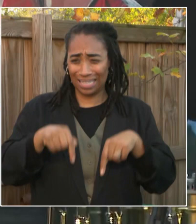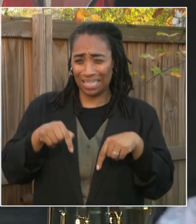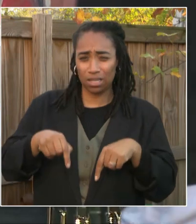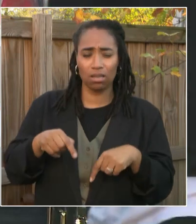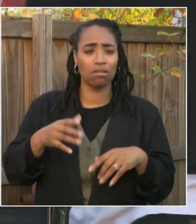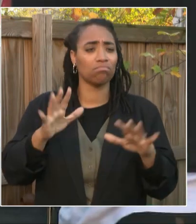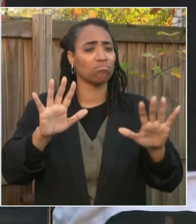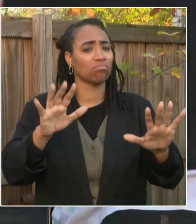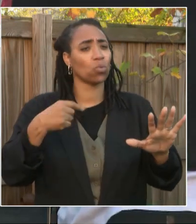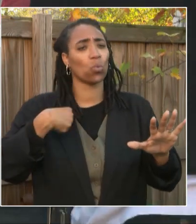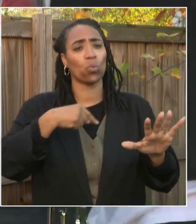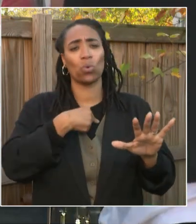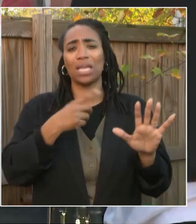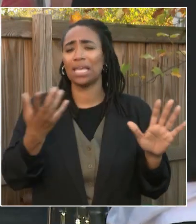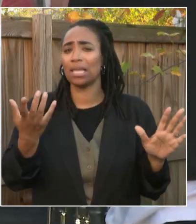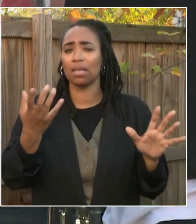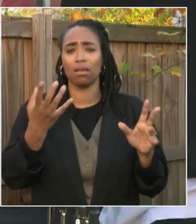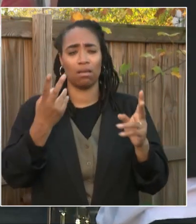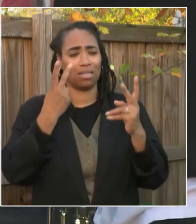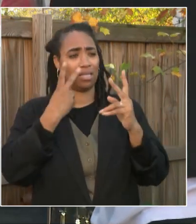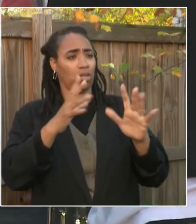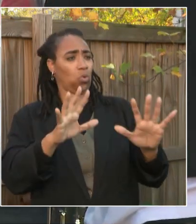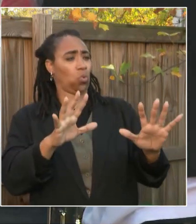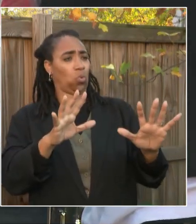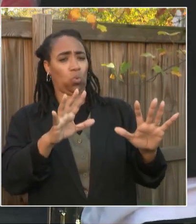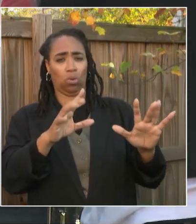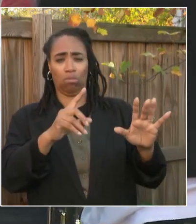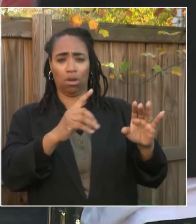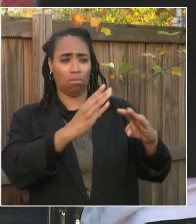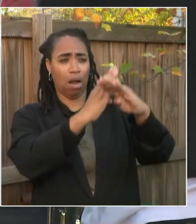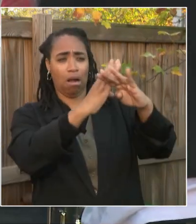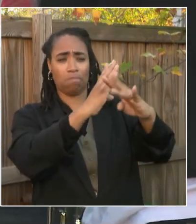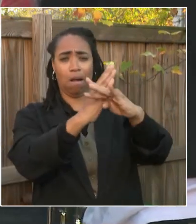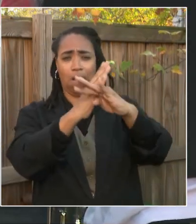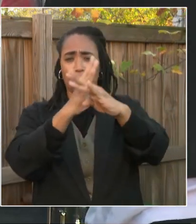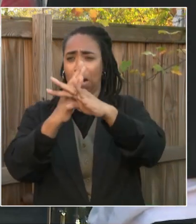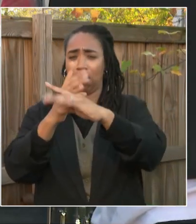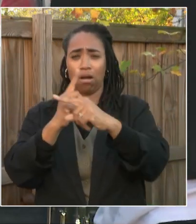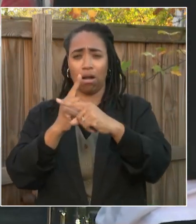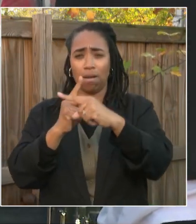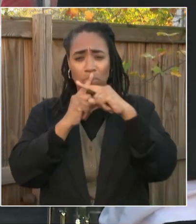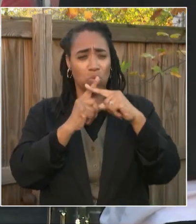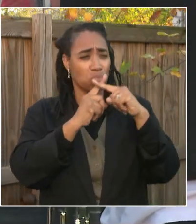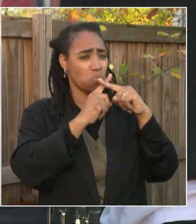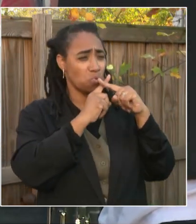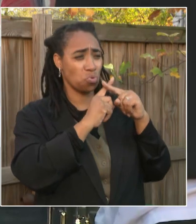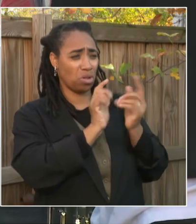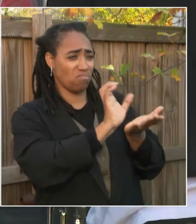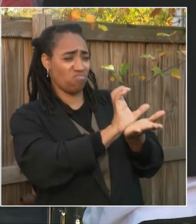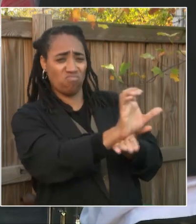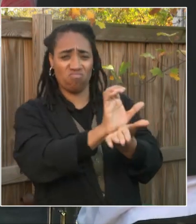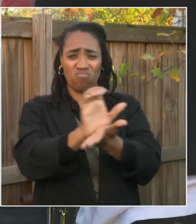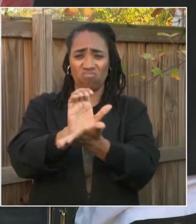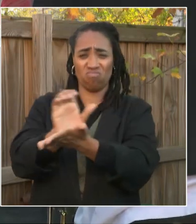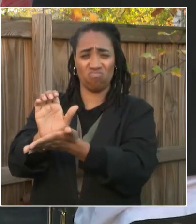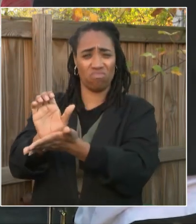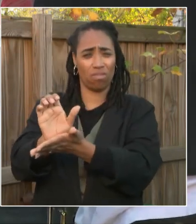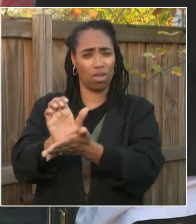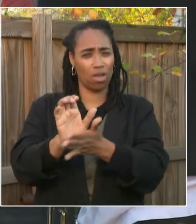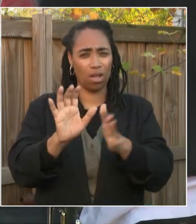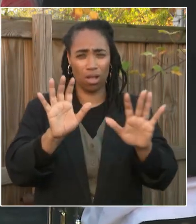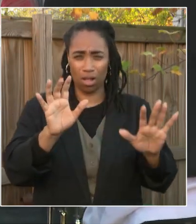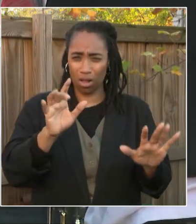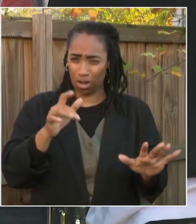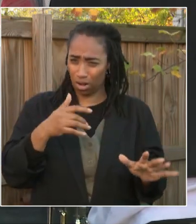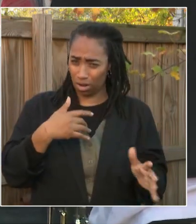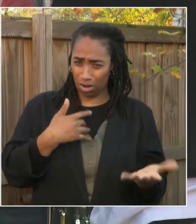We're constantly being criminalized. We're constantly being muted. Our voices are muted. Our bodies are muted. Our music is muted. And